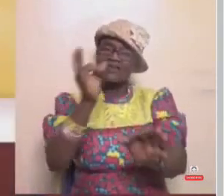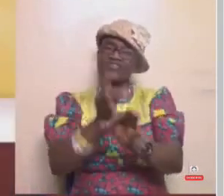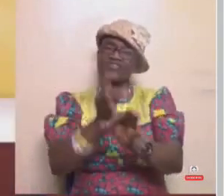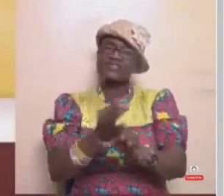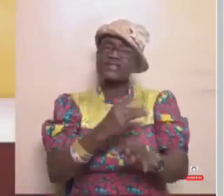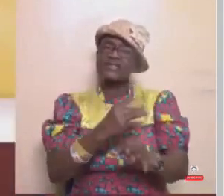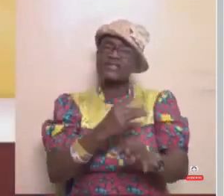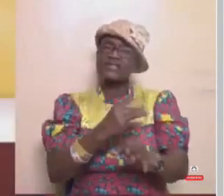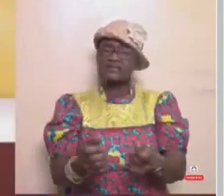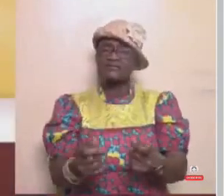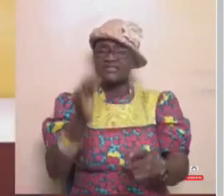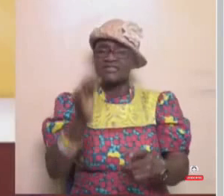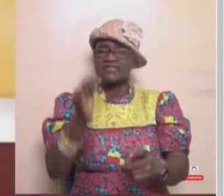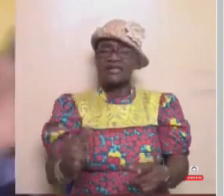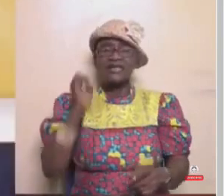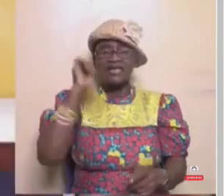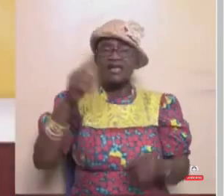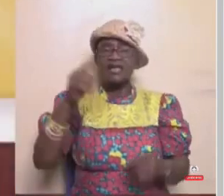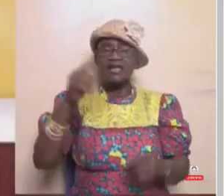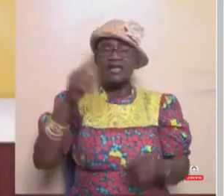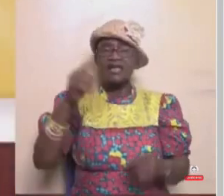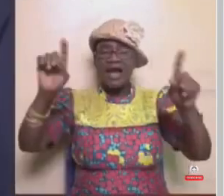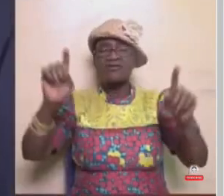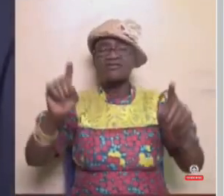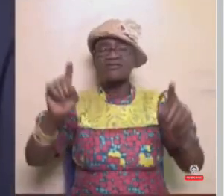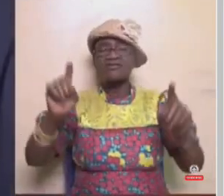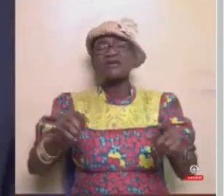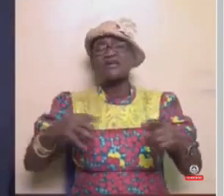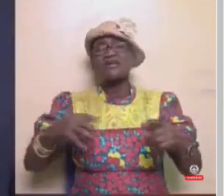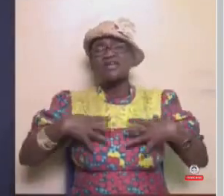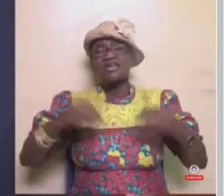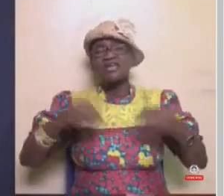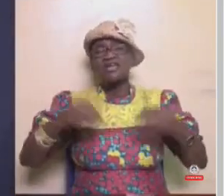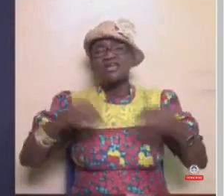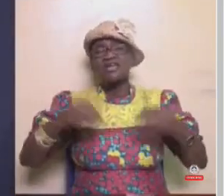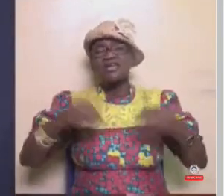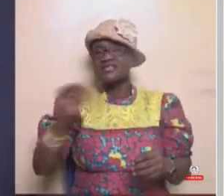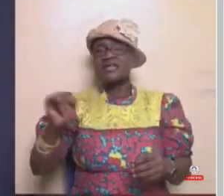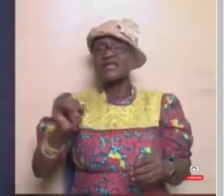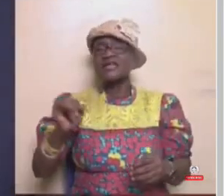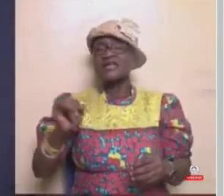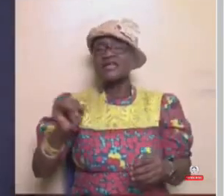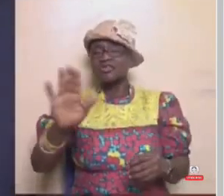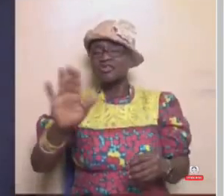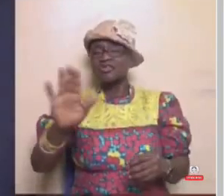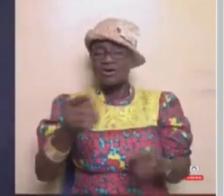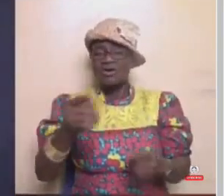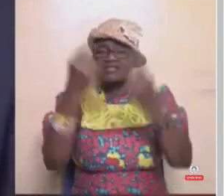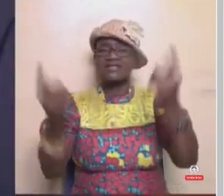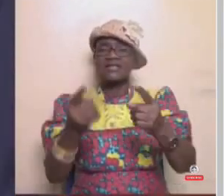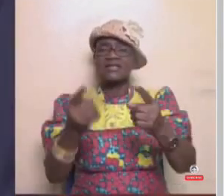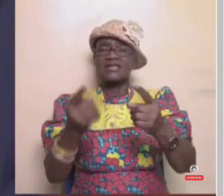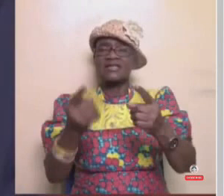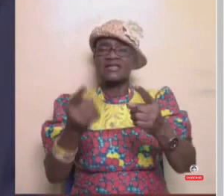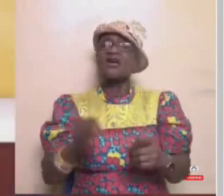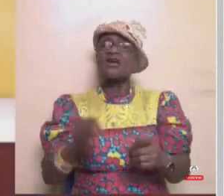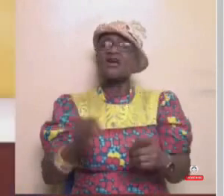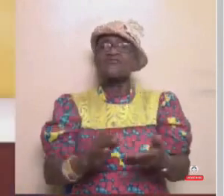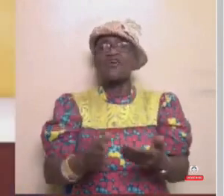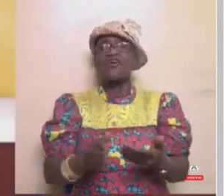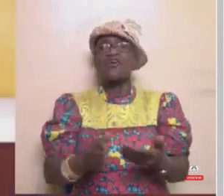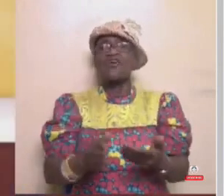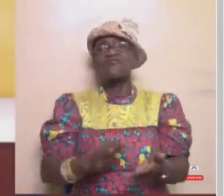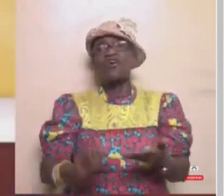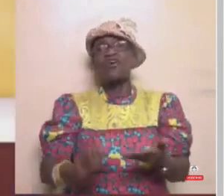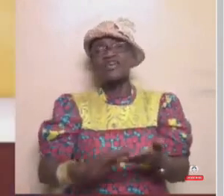he pronounced healing. He said, their sin be forgiven you, and the man became well. There was another man